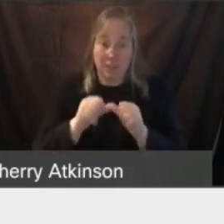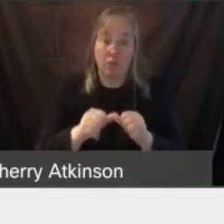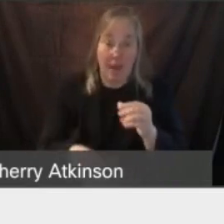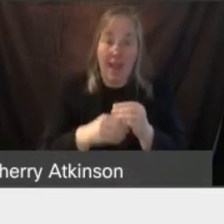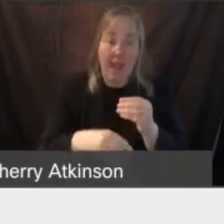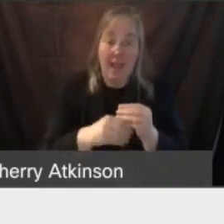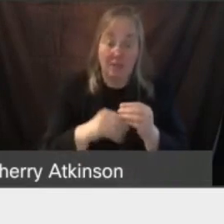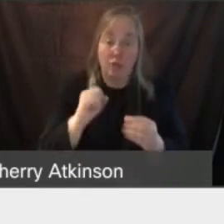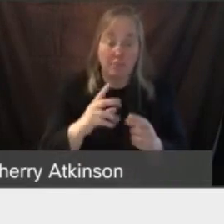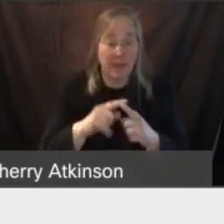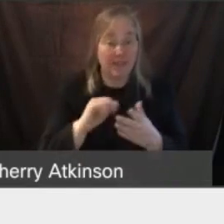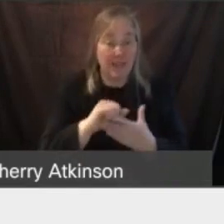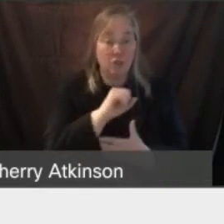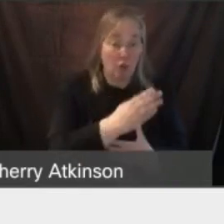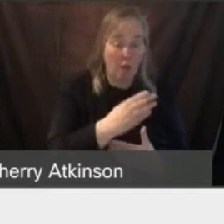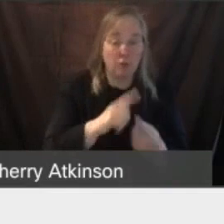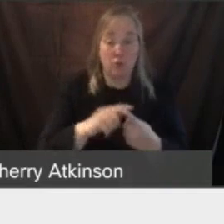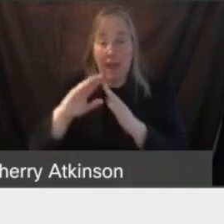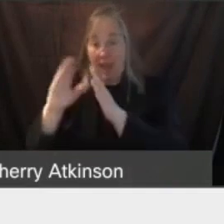housing balance is something that the